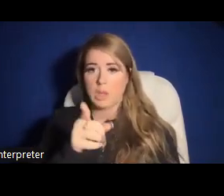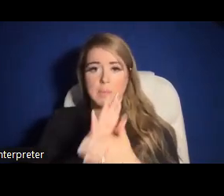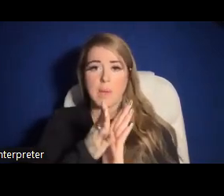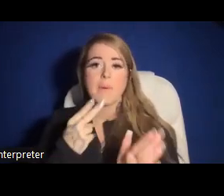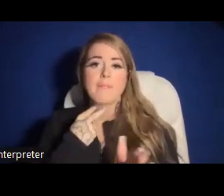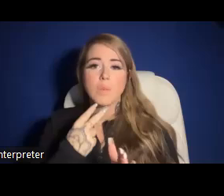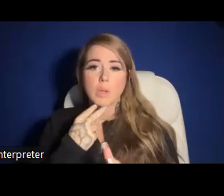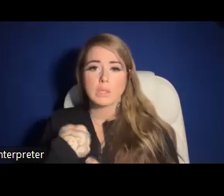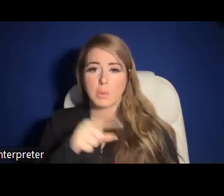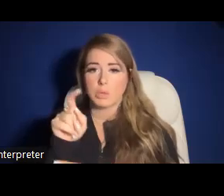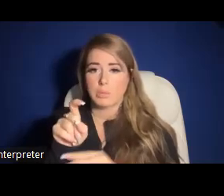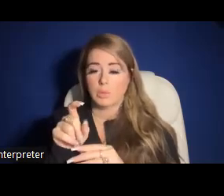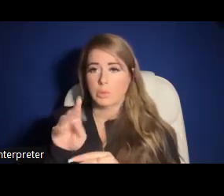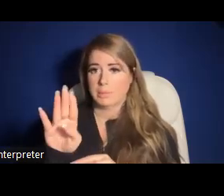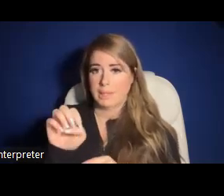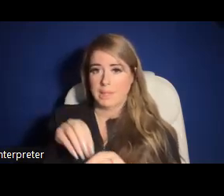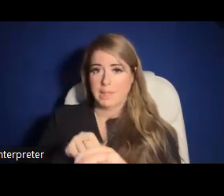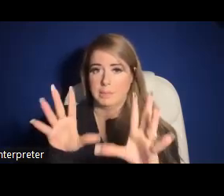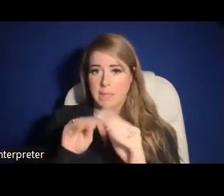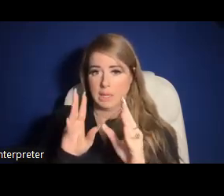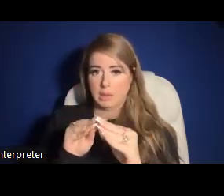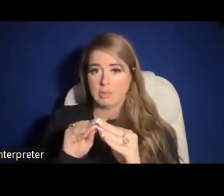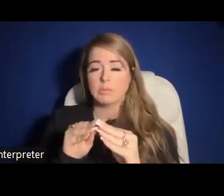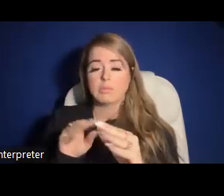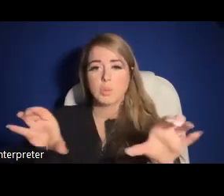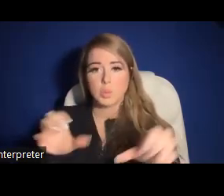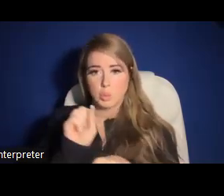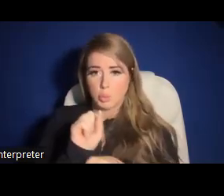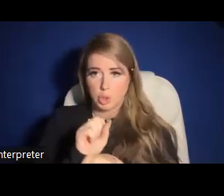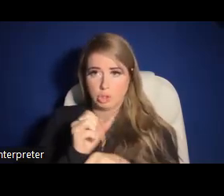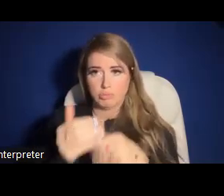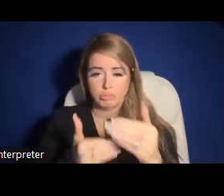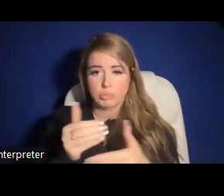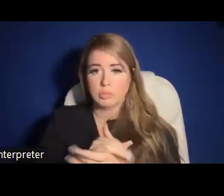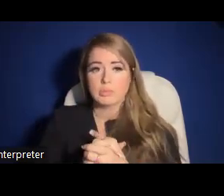that we're supposed to be in our meetings. Get the work done.